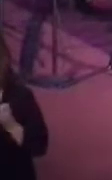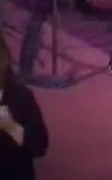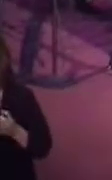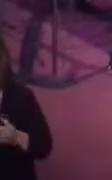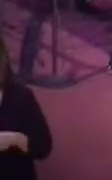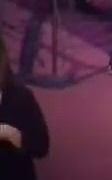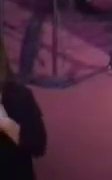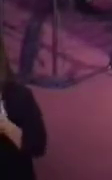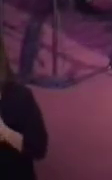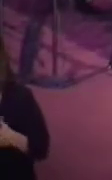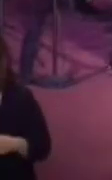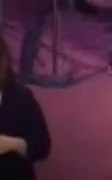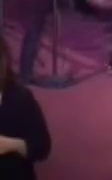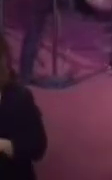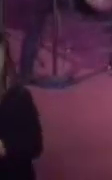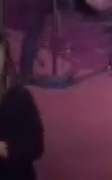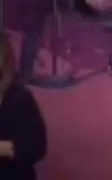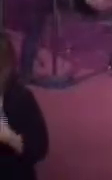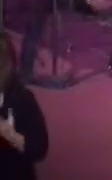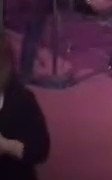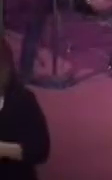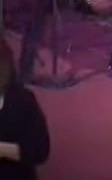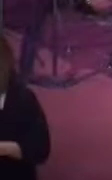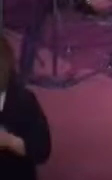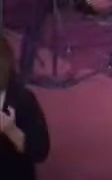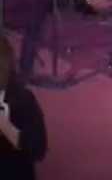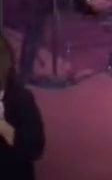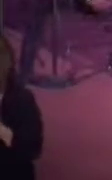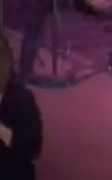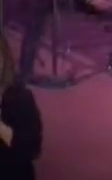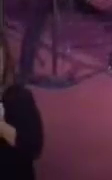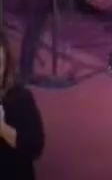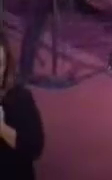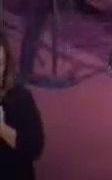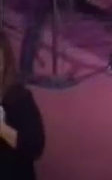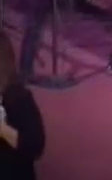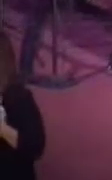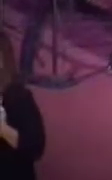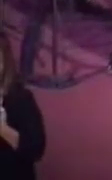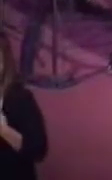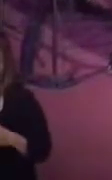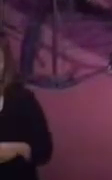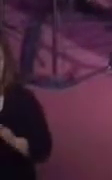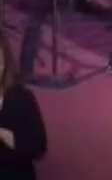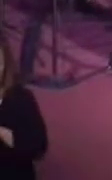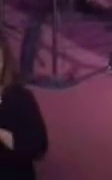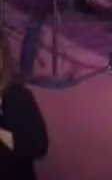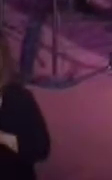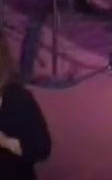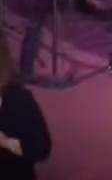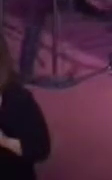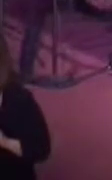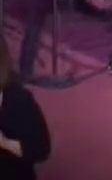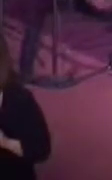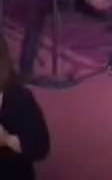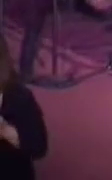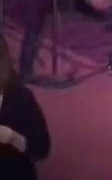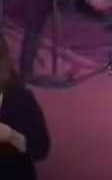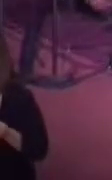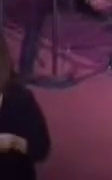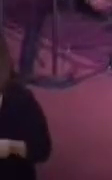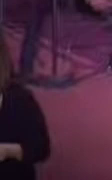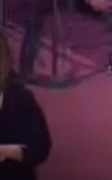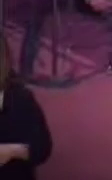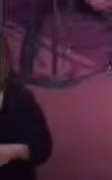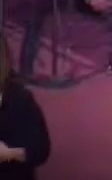same day. They didn't wait for you to be in jail for many, many years. They would execute you, and as we'll see in this story of Daniel, they would execute your